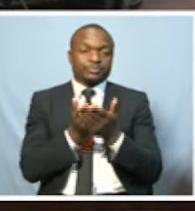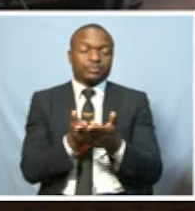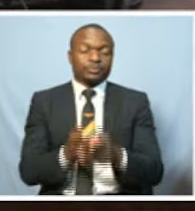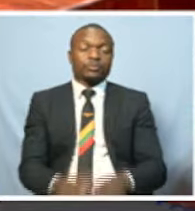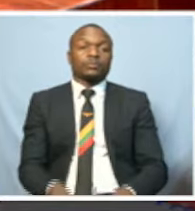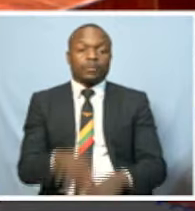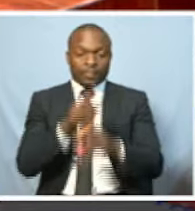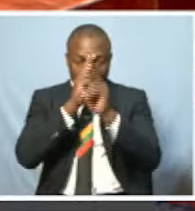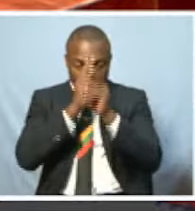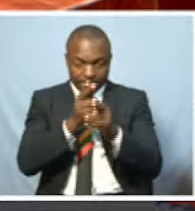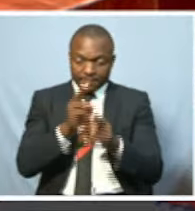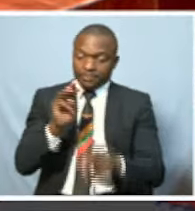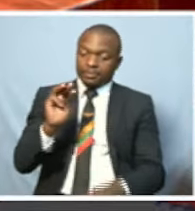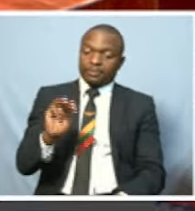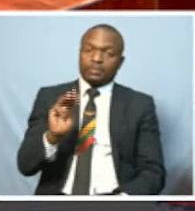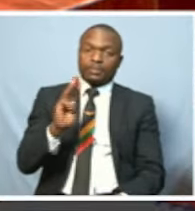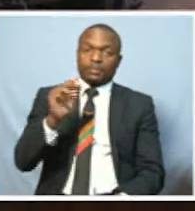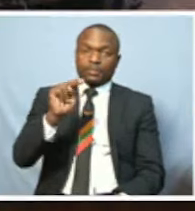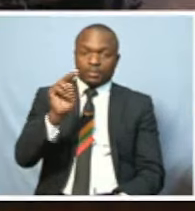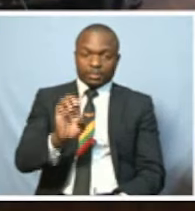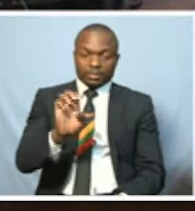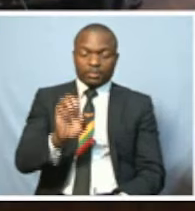Honorable Mwene.